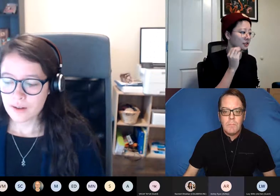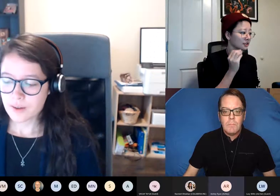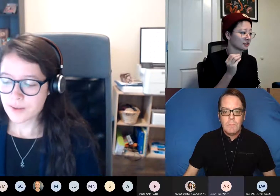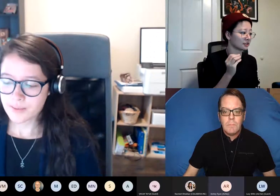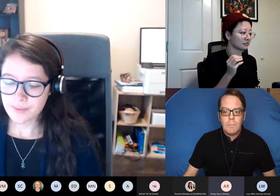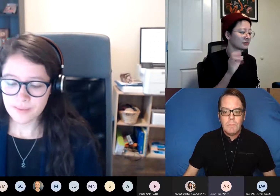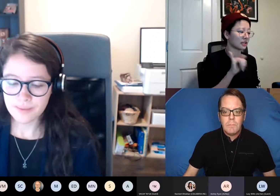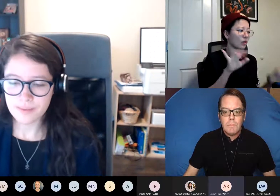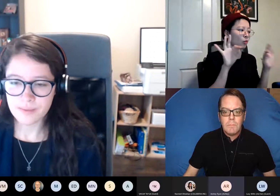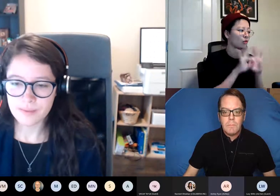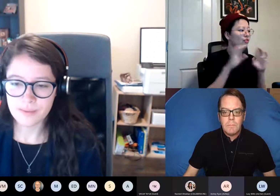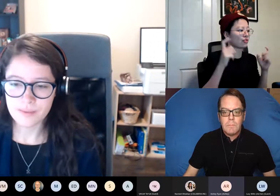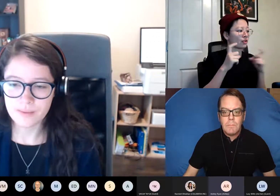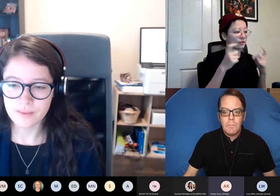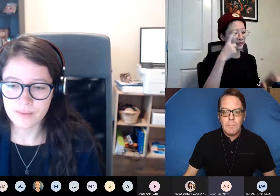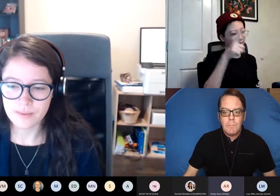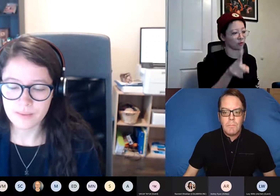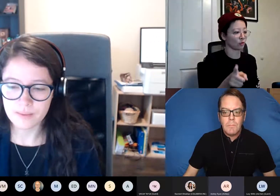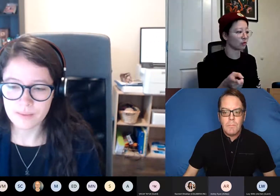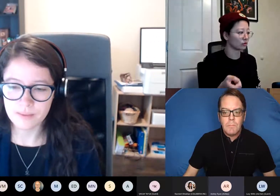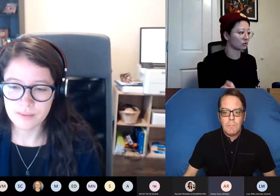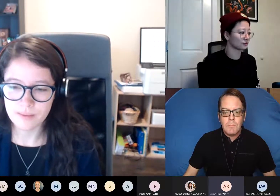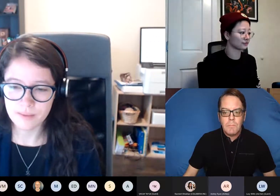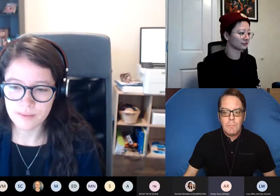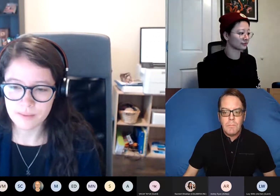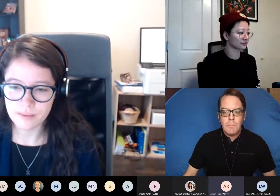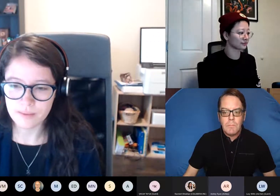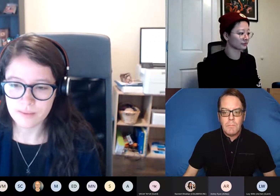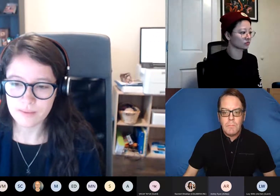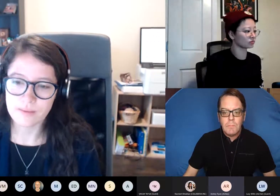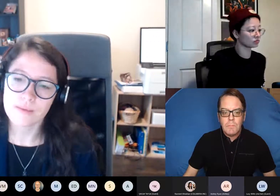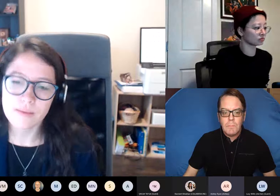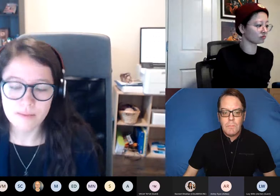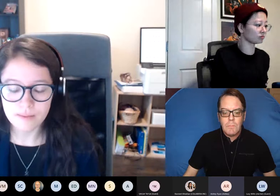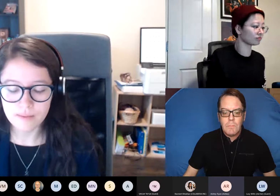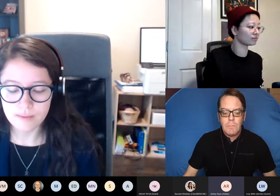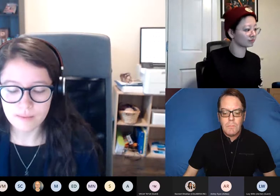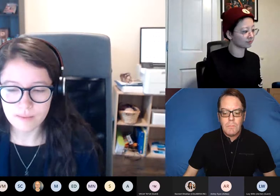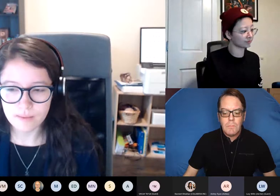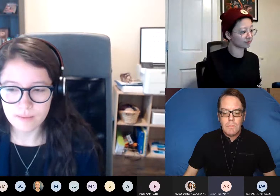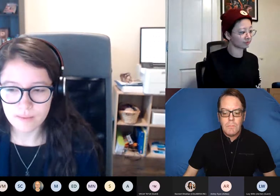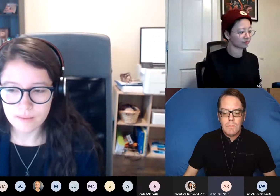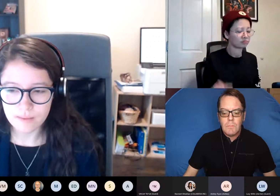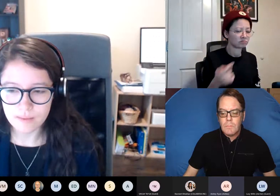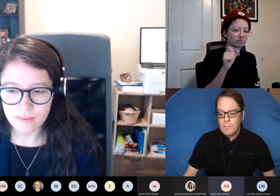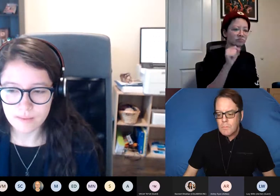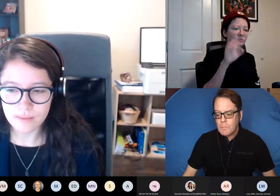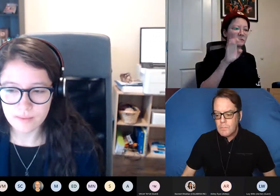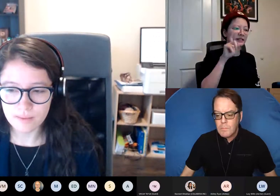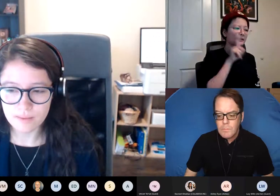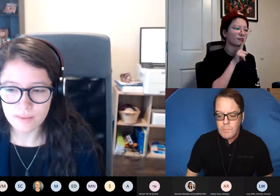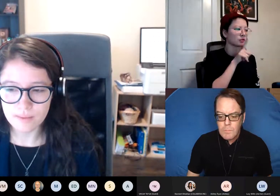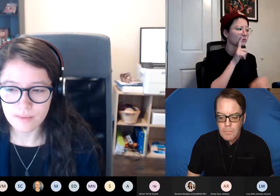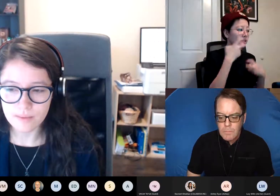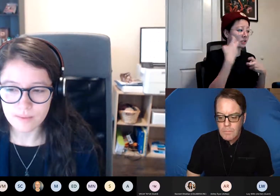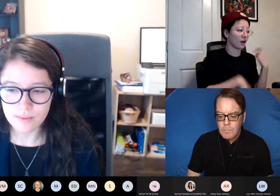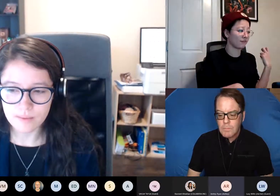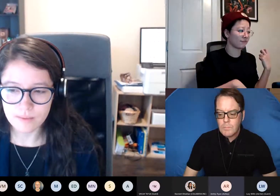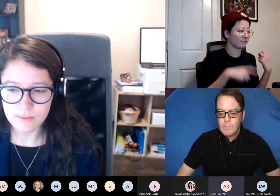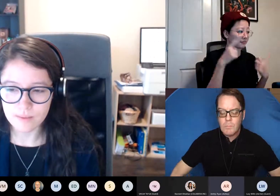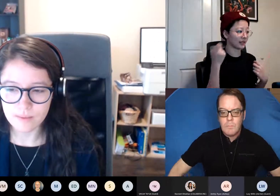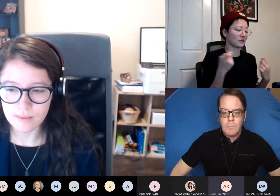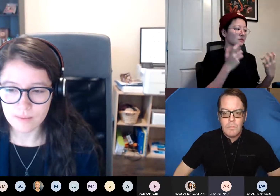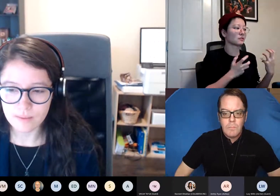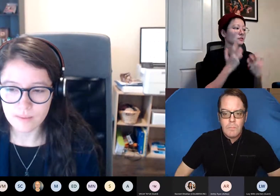deaf has been a very, very precious experience to me, and an experience worth celebrating.